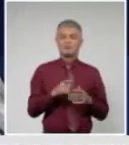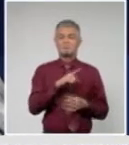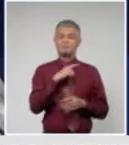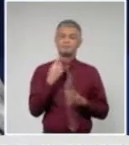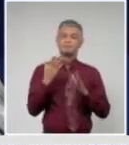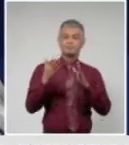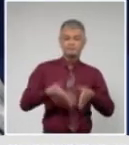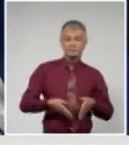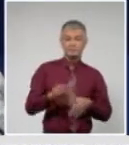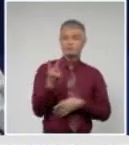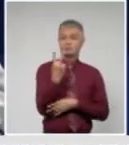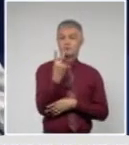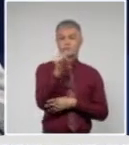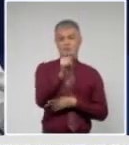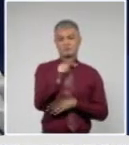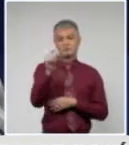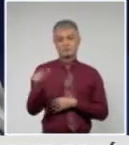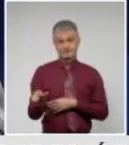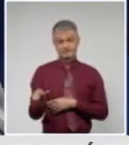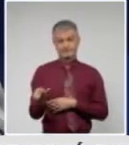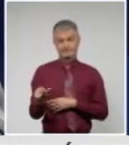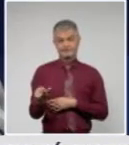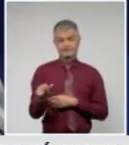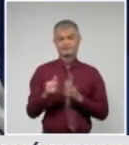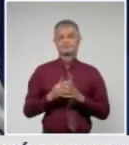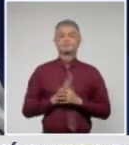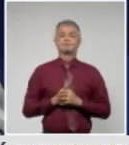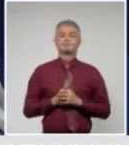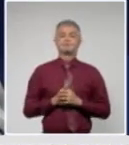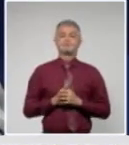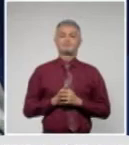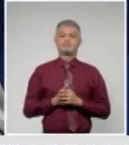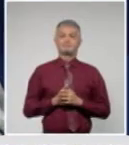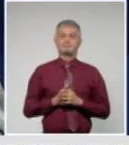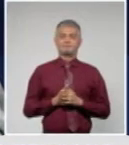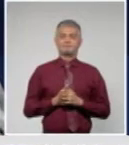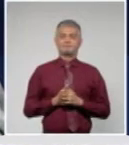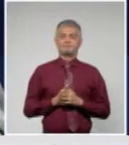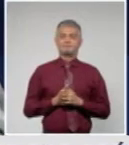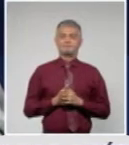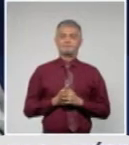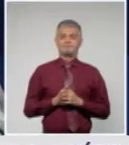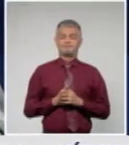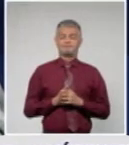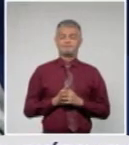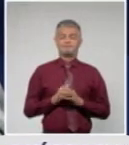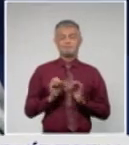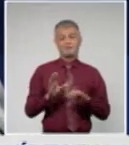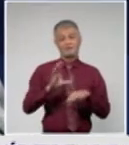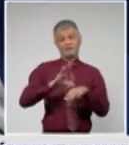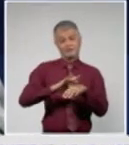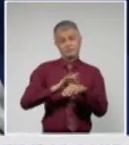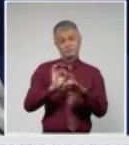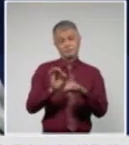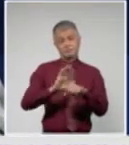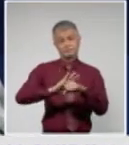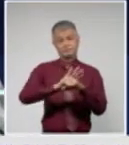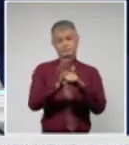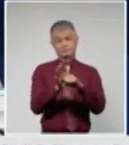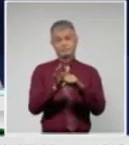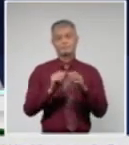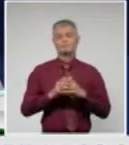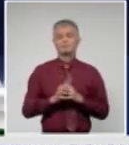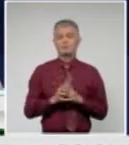an 82-year-old man from Ciego de Ávila and the municipality of the same name. He